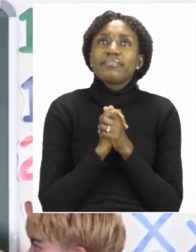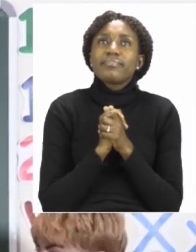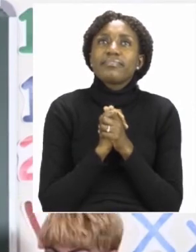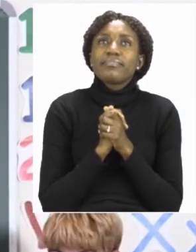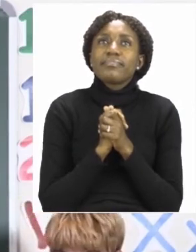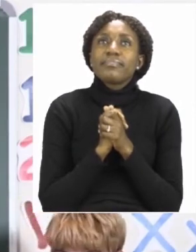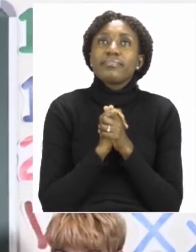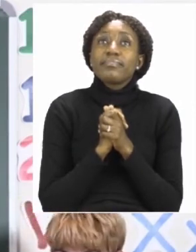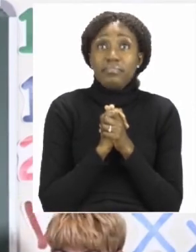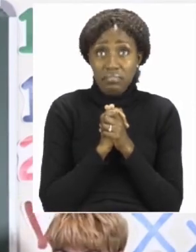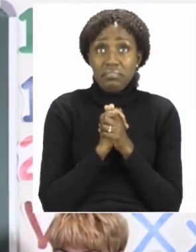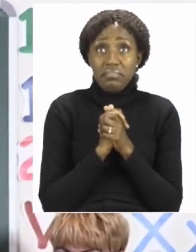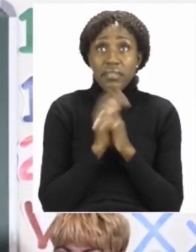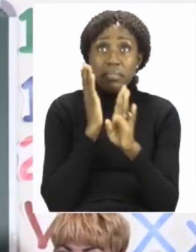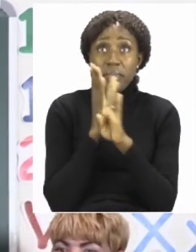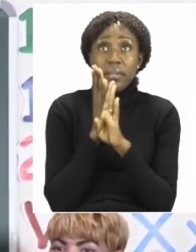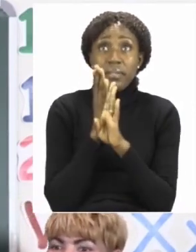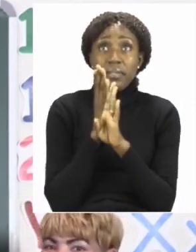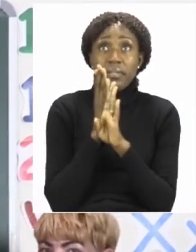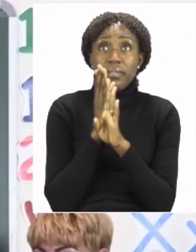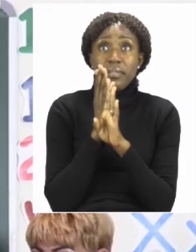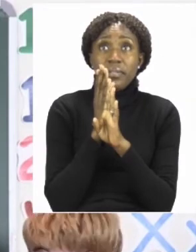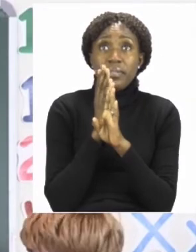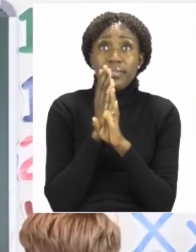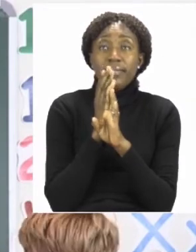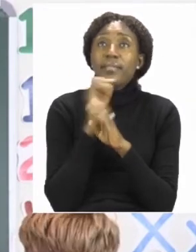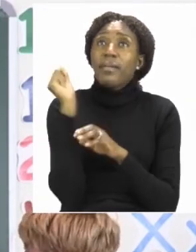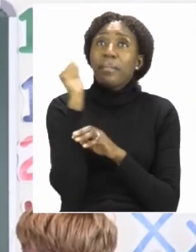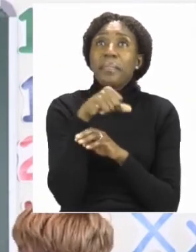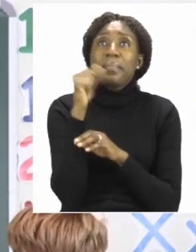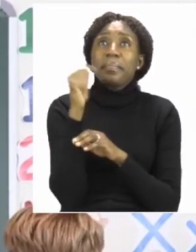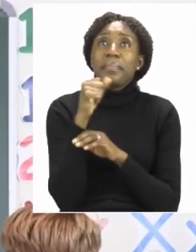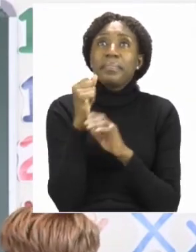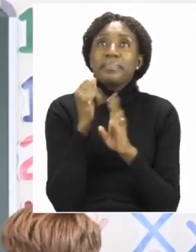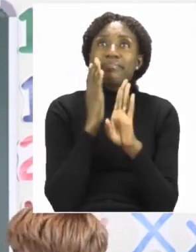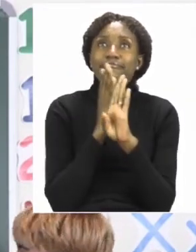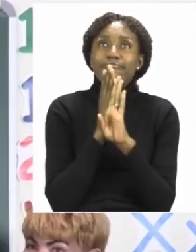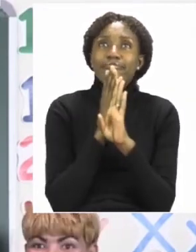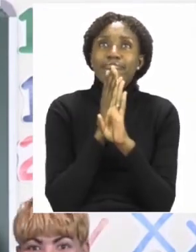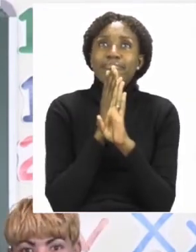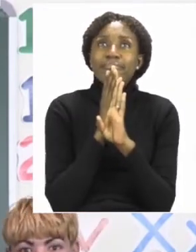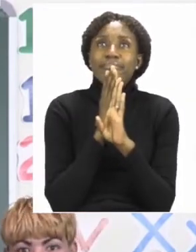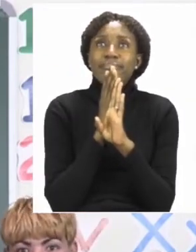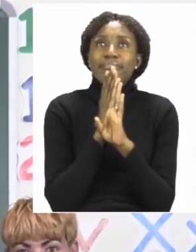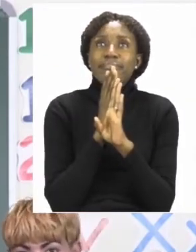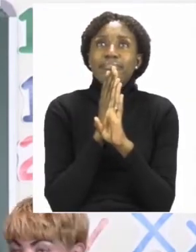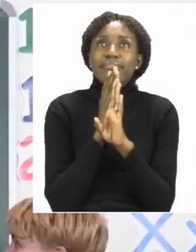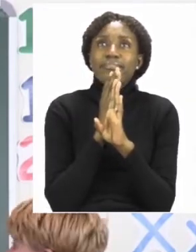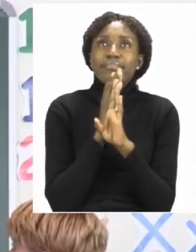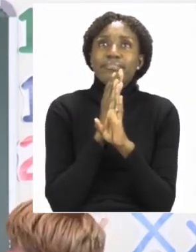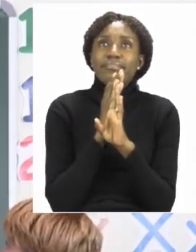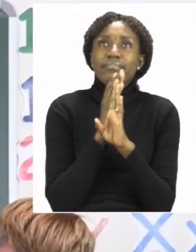this piece fits absolutely it does so now everyone